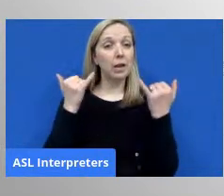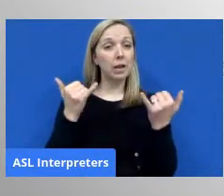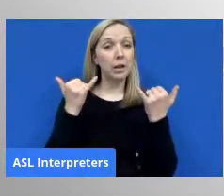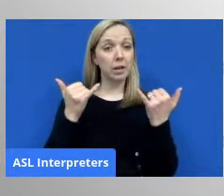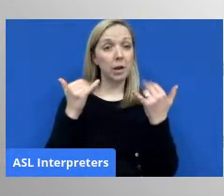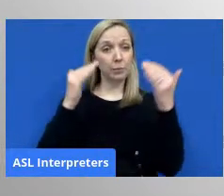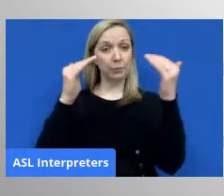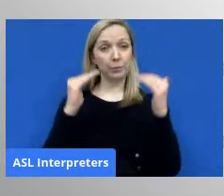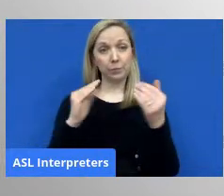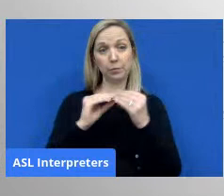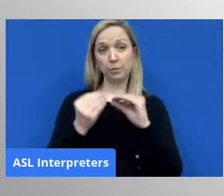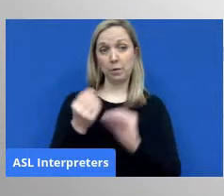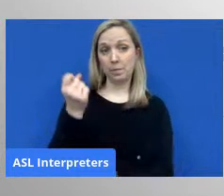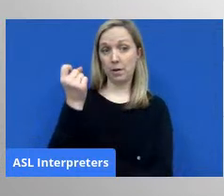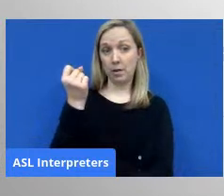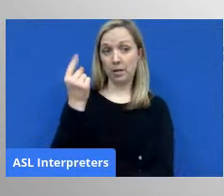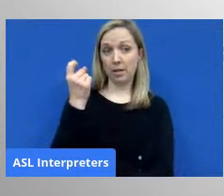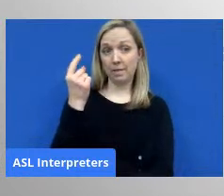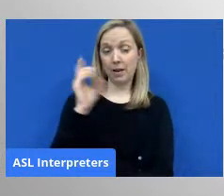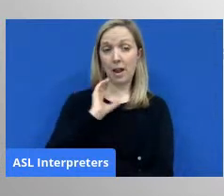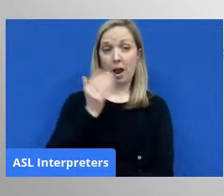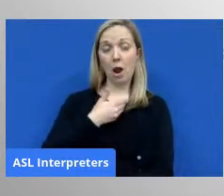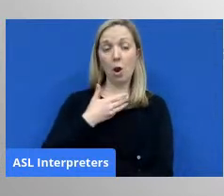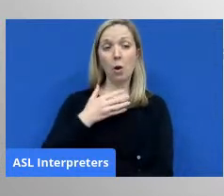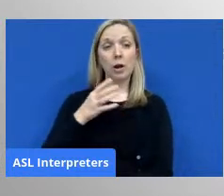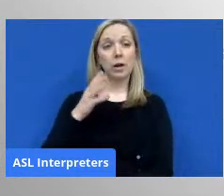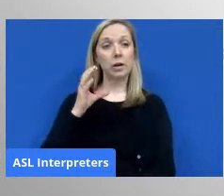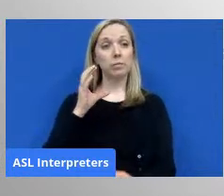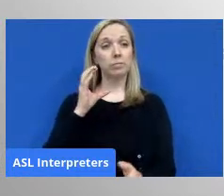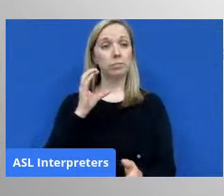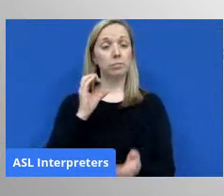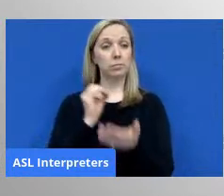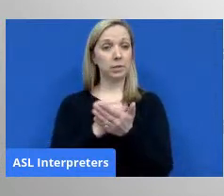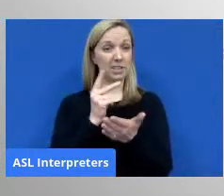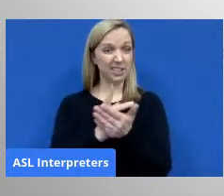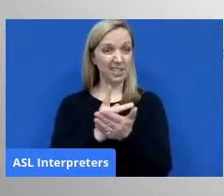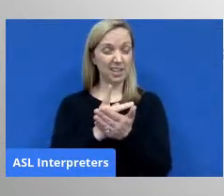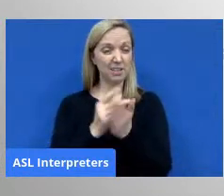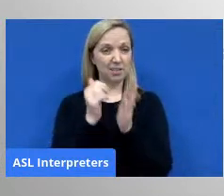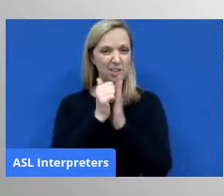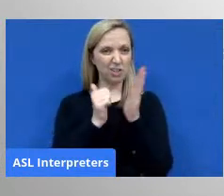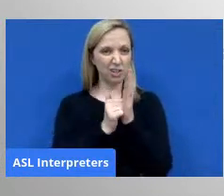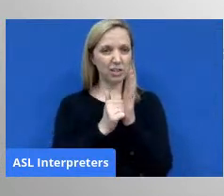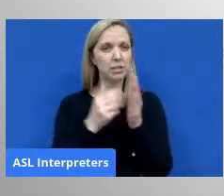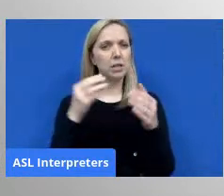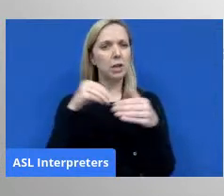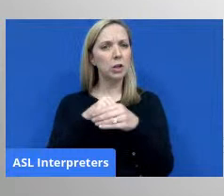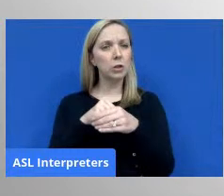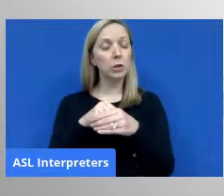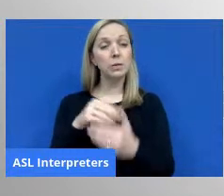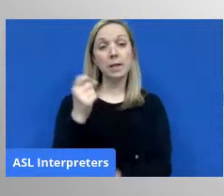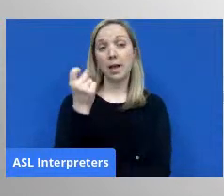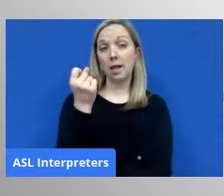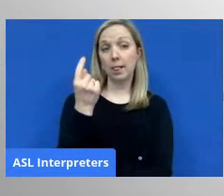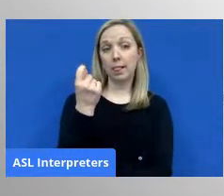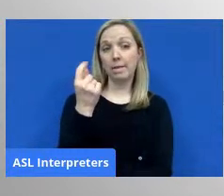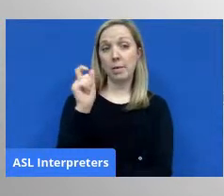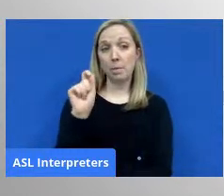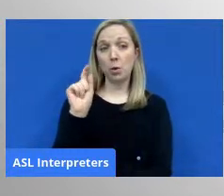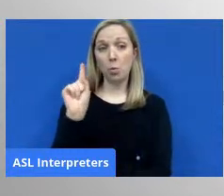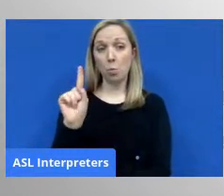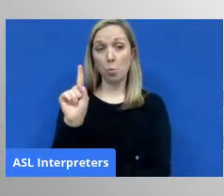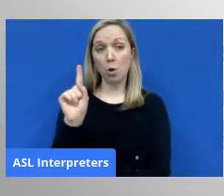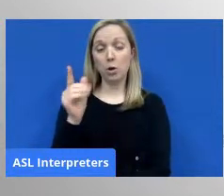number 11, and this is our consent agenda. And it consists of items 11.1